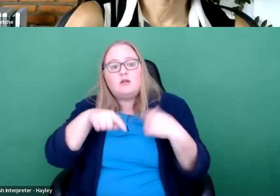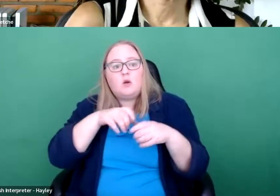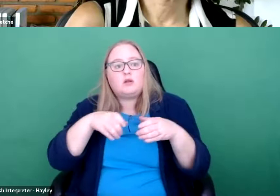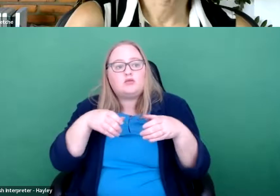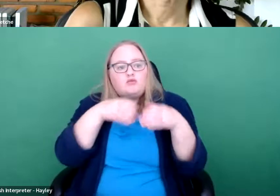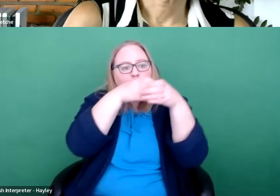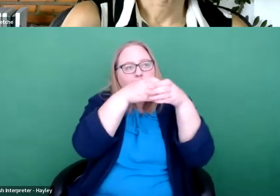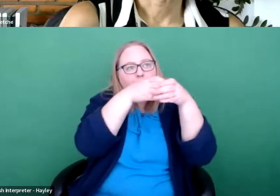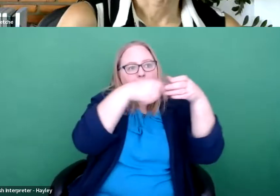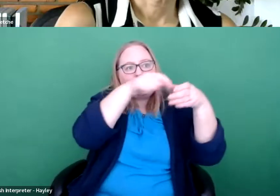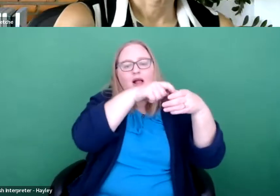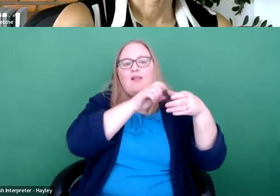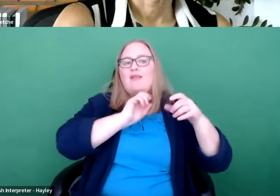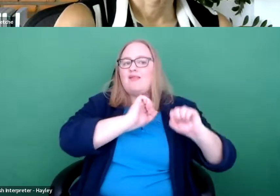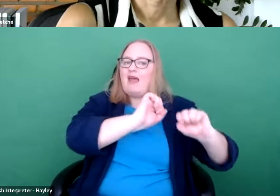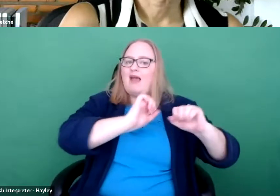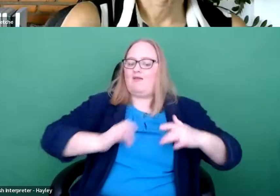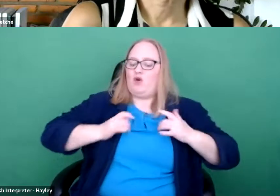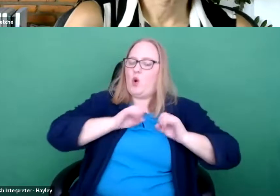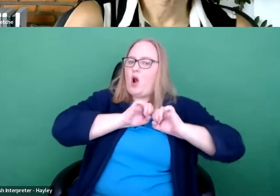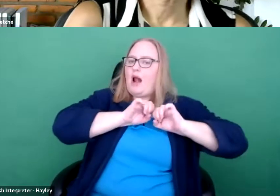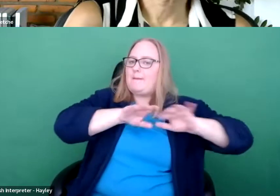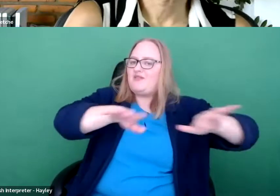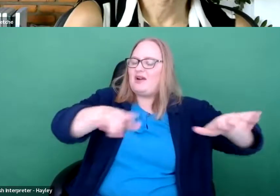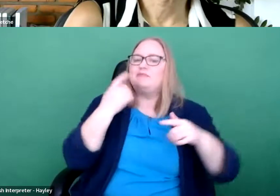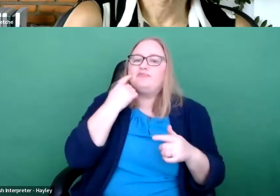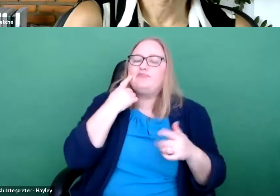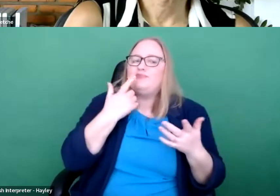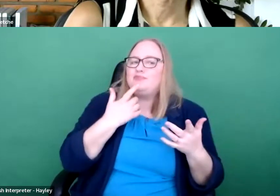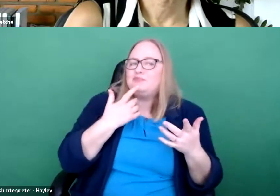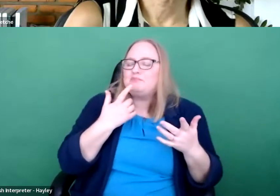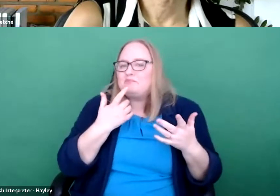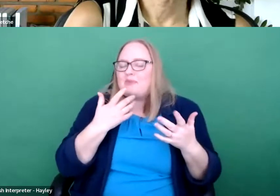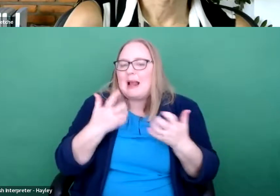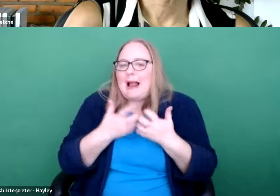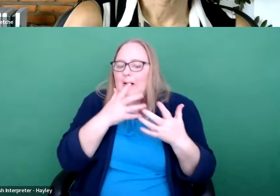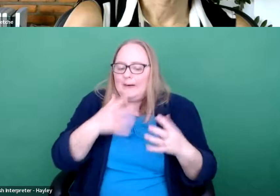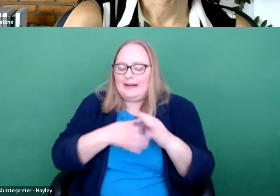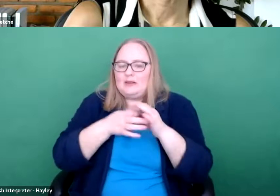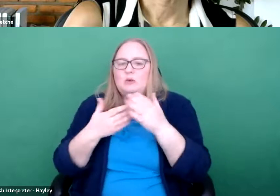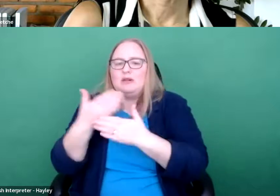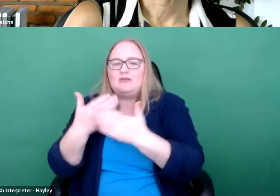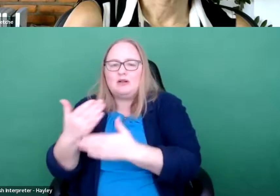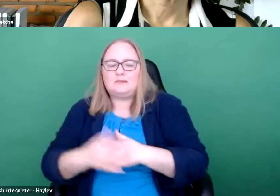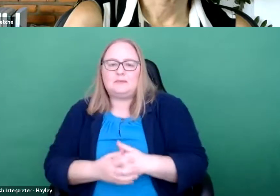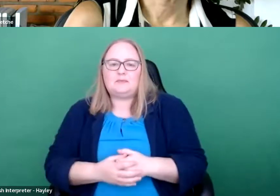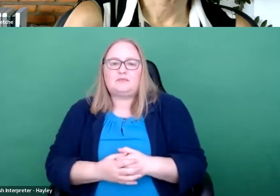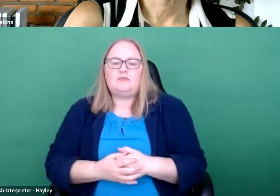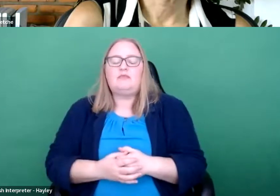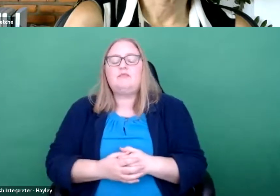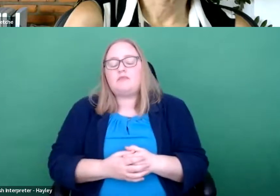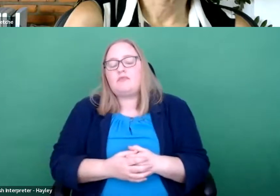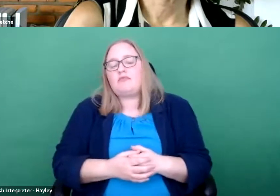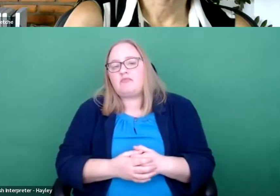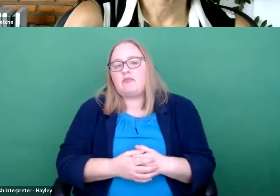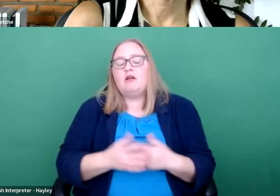Yeah. So again, there's a difference between, who within the movement gets amplified and who gets, whether